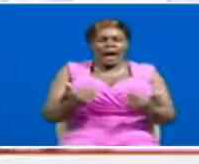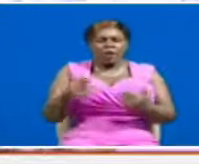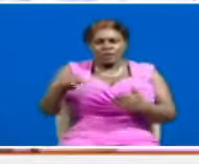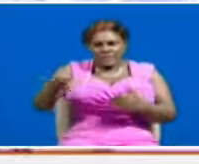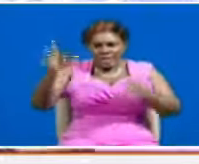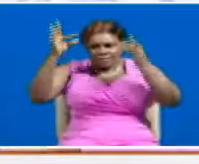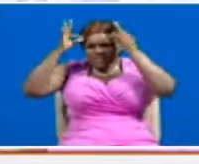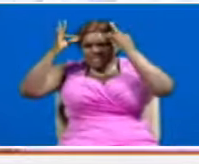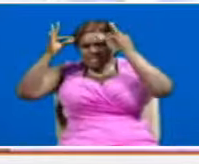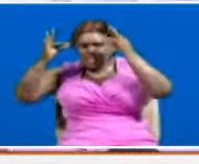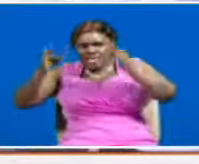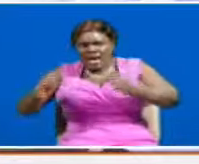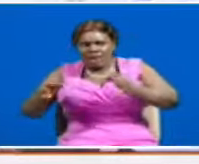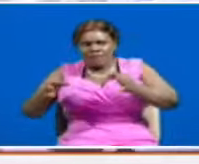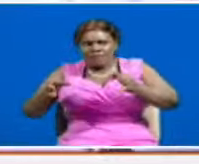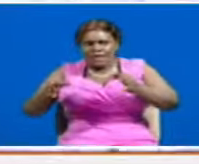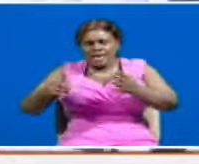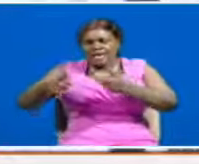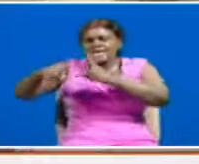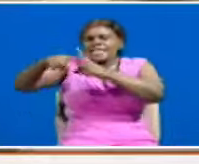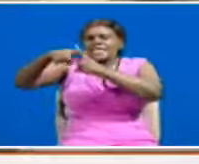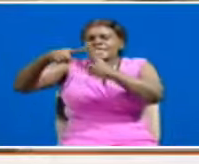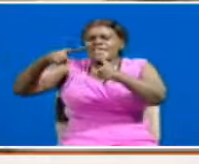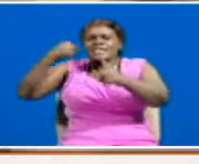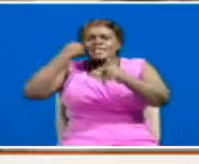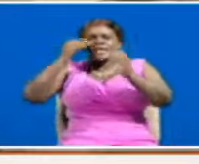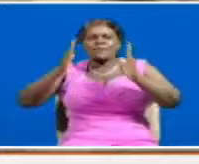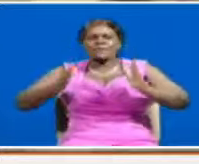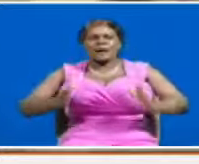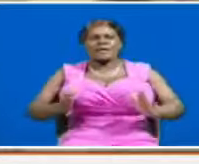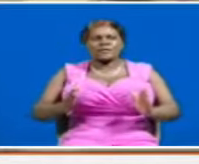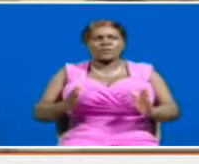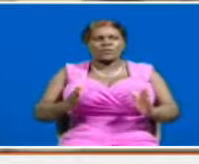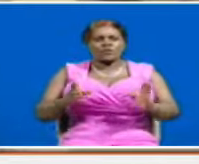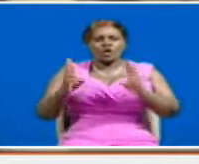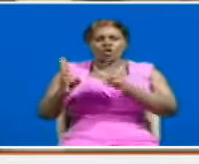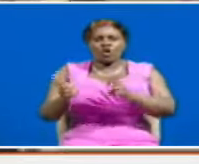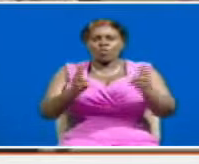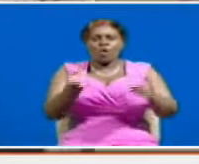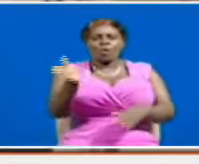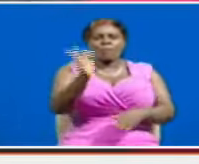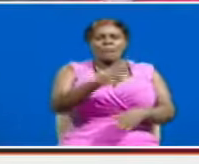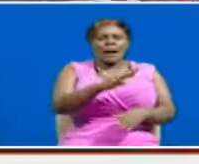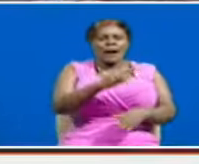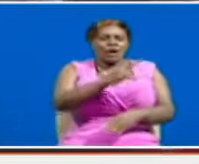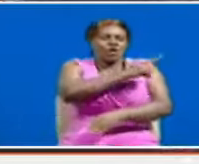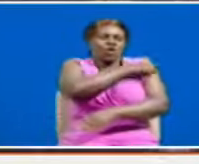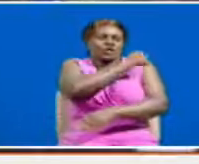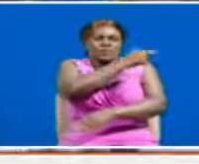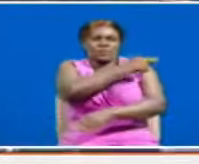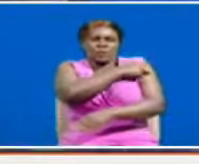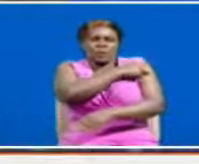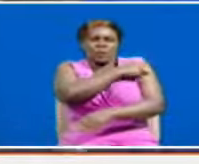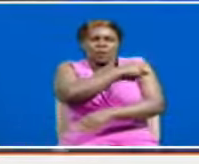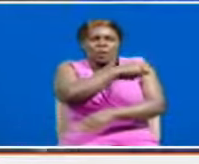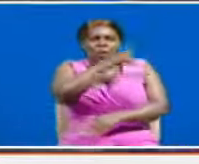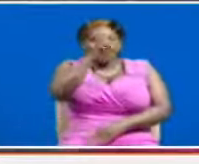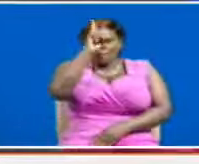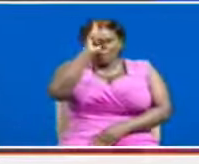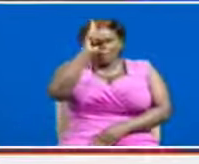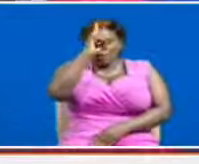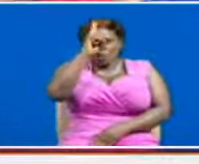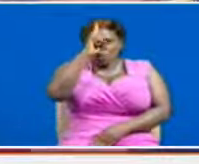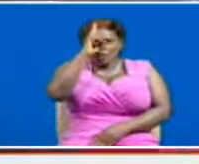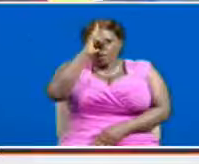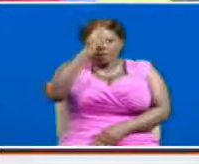opted angoe mgonjwa kwa machine. Some semblance of normalcy was restored inside the hospital as more police officers and